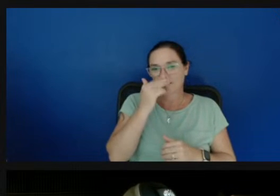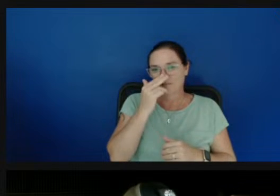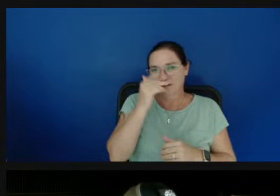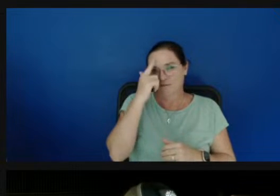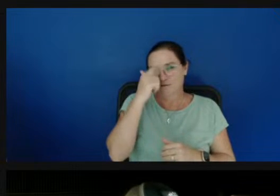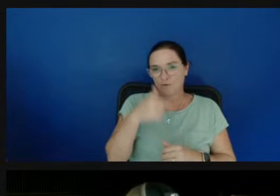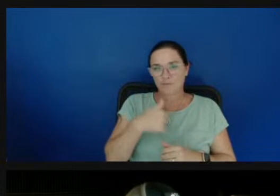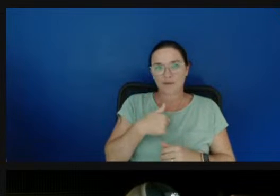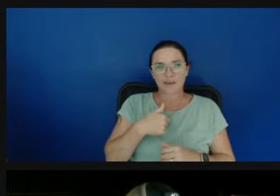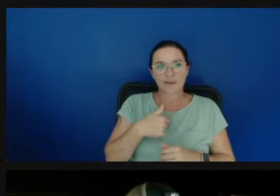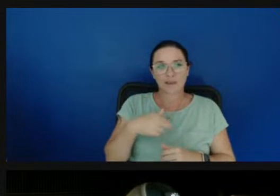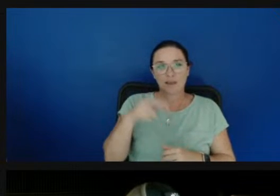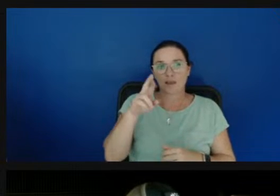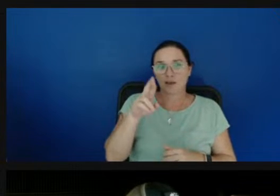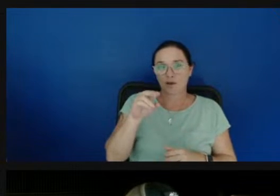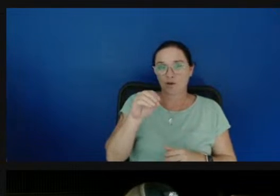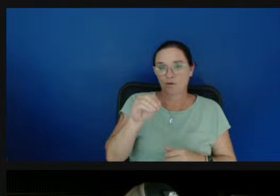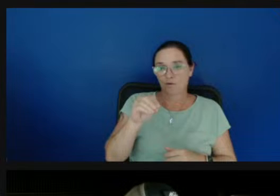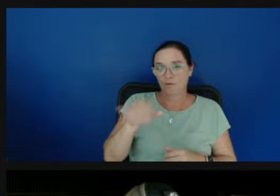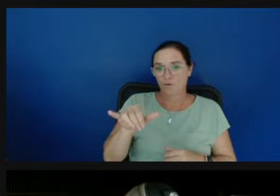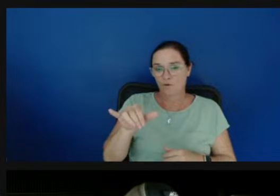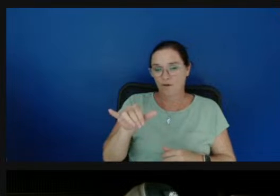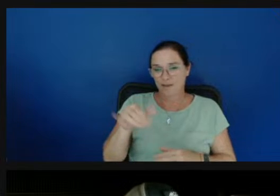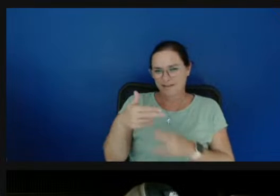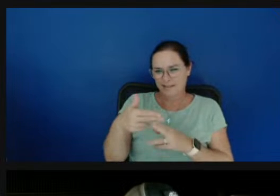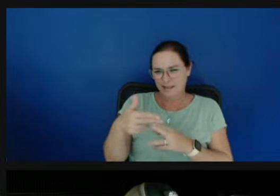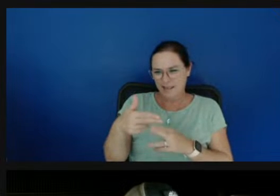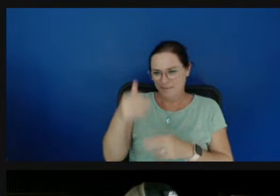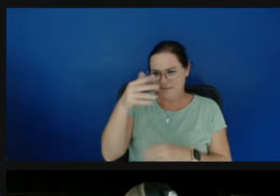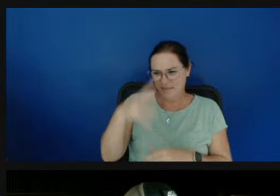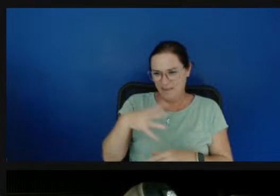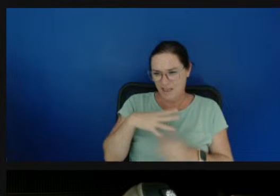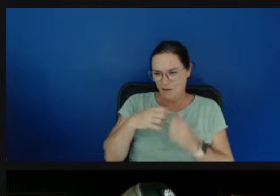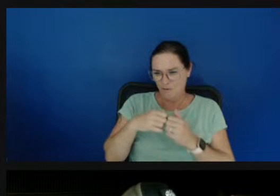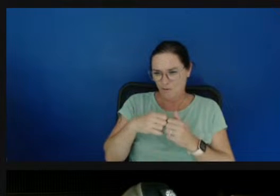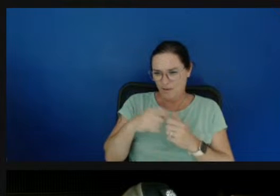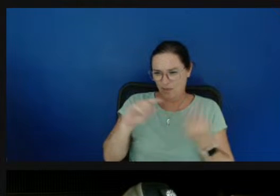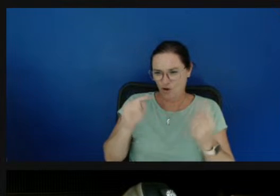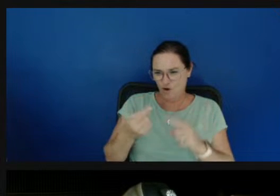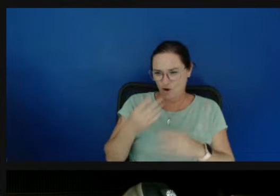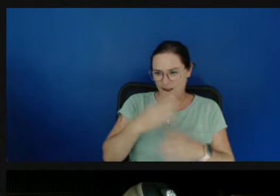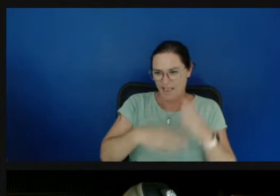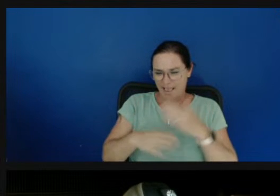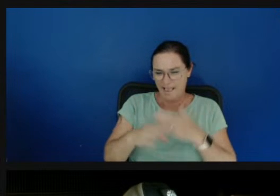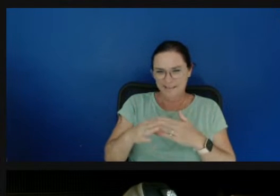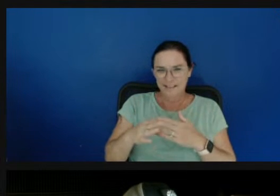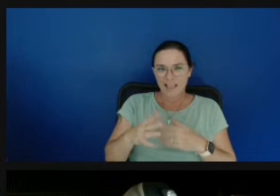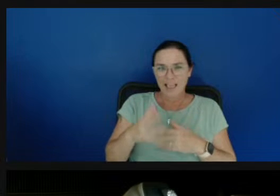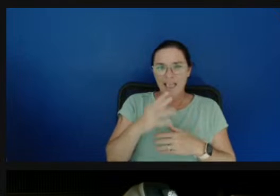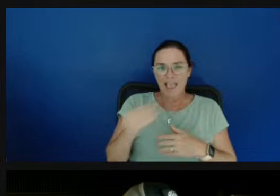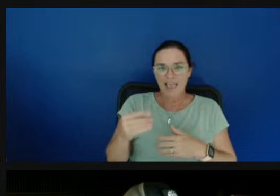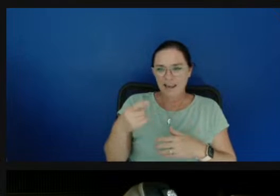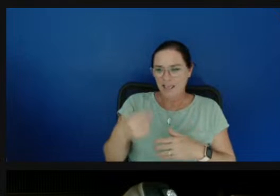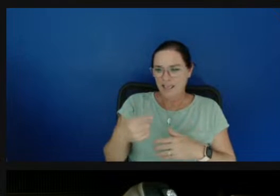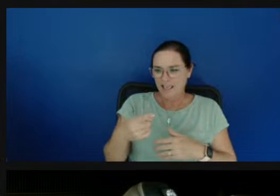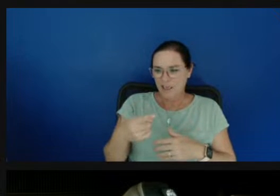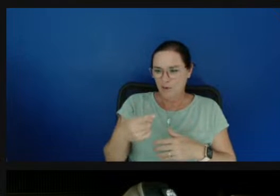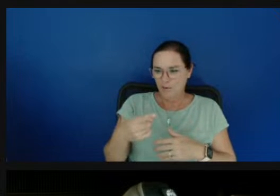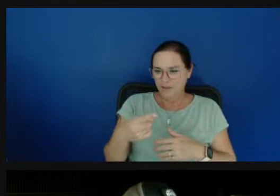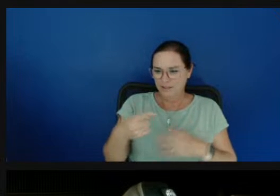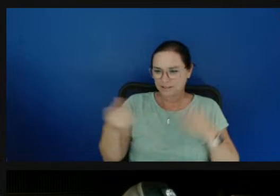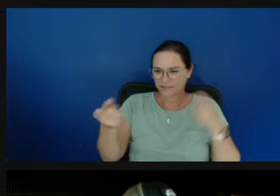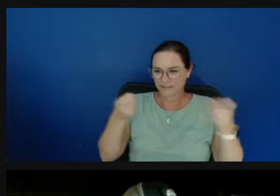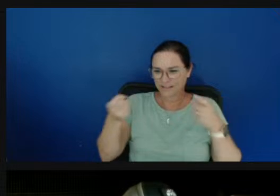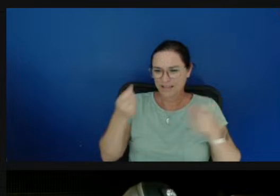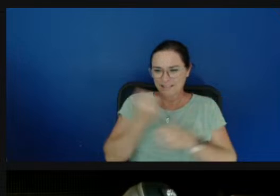Roy was his name, the guy with the hand that got injured, who also happened to be in charge of safety somehow. And it's like, it